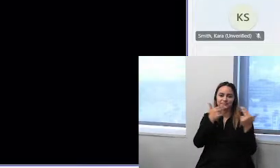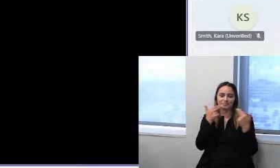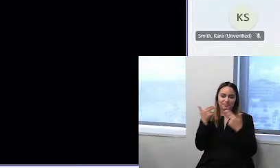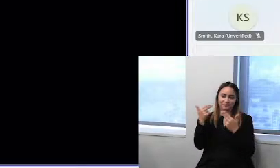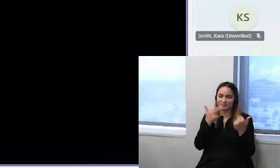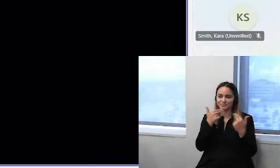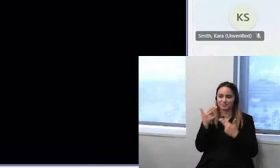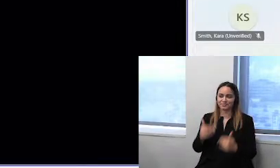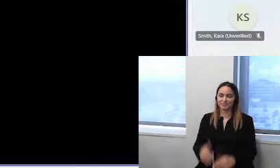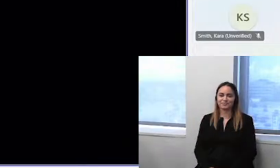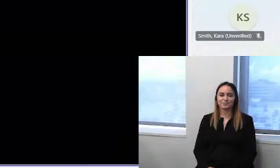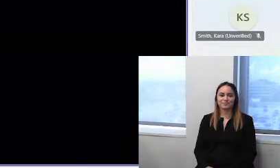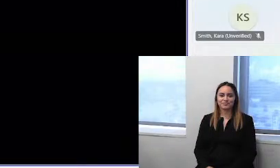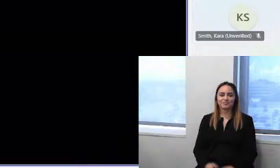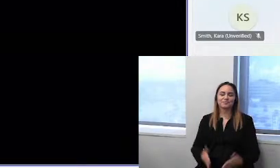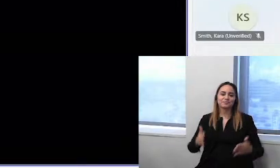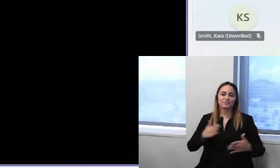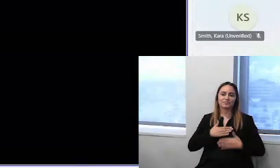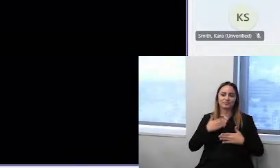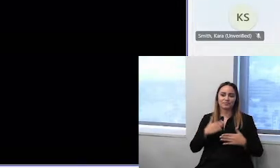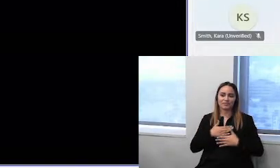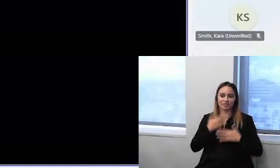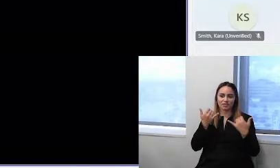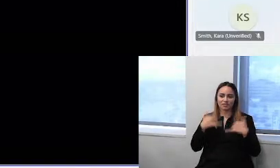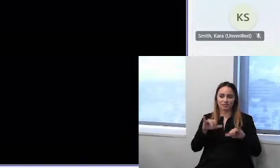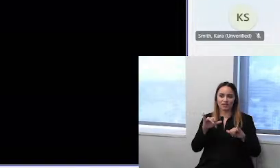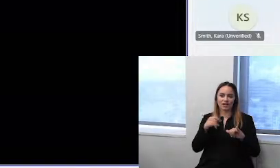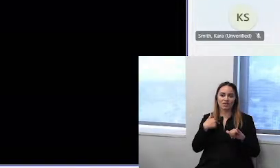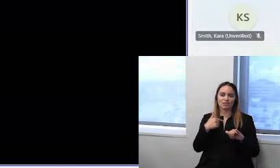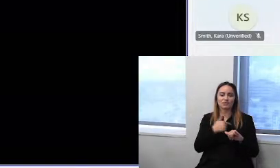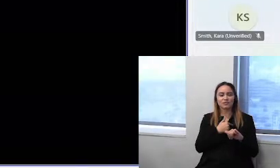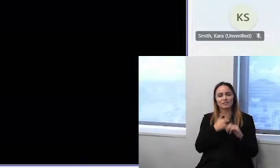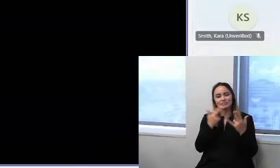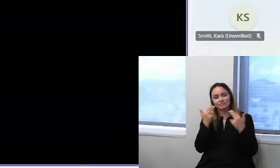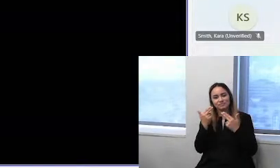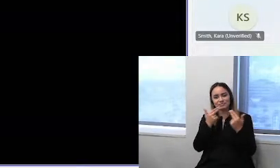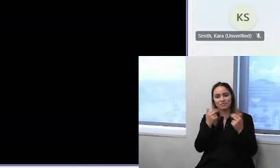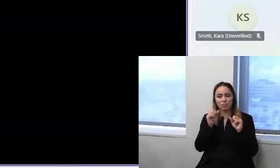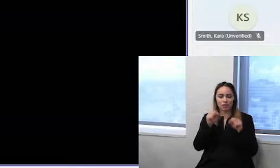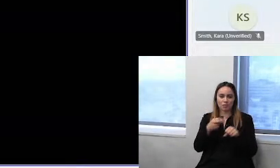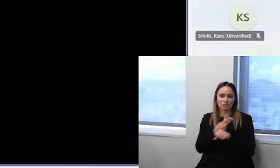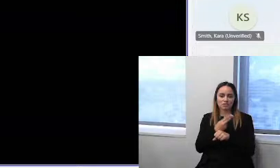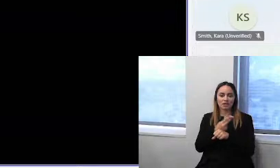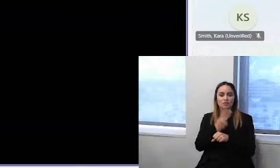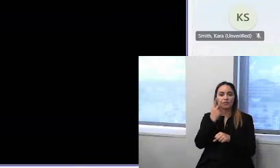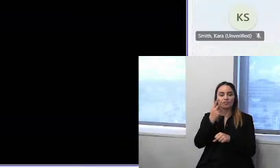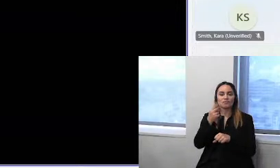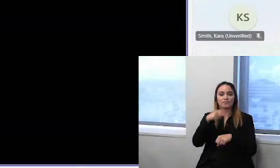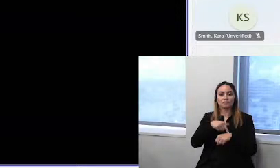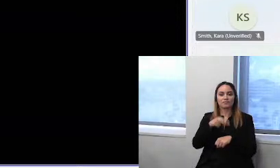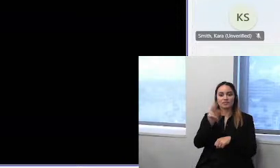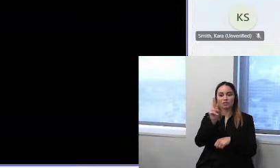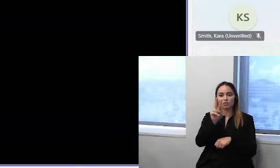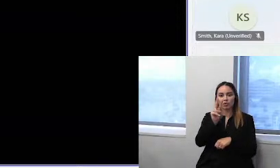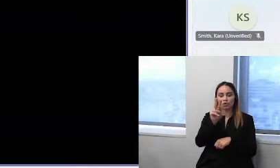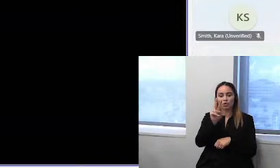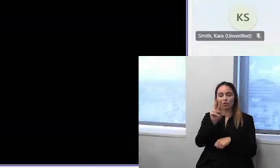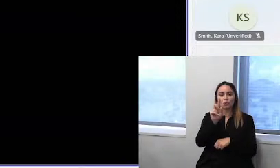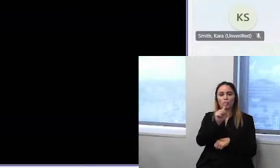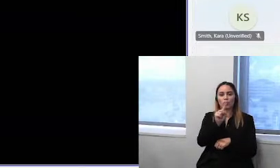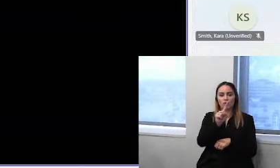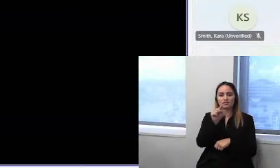I'm glad we're keeping our sense of humor because we can all use it. Okay, I'll see you back at 5 minutes to 2. Thank you so much.